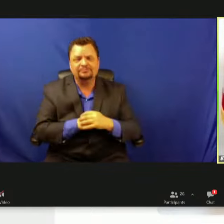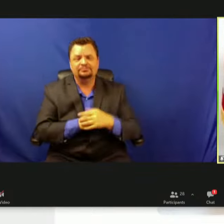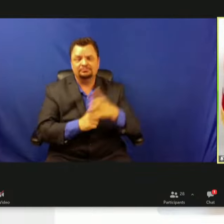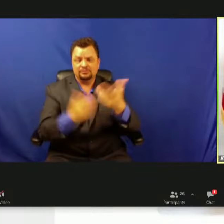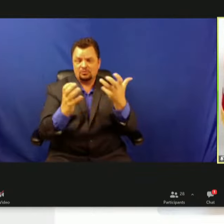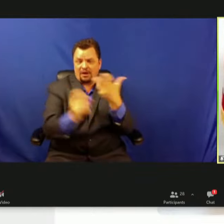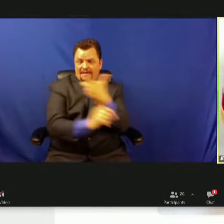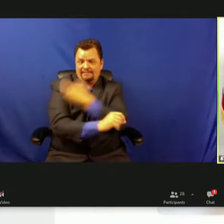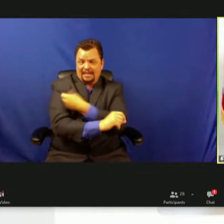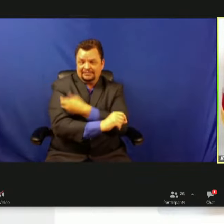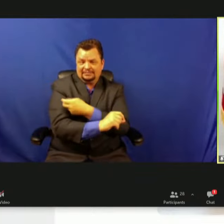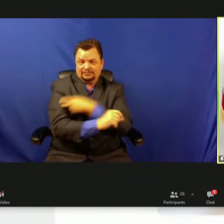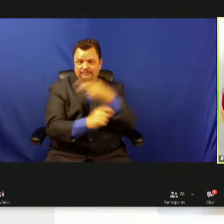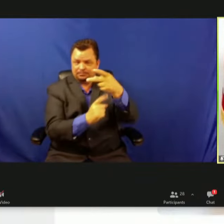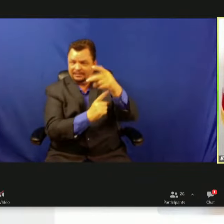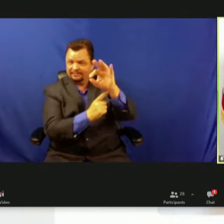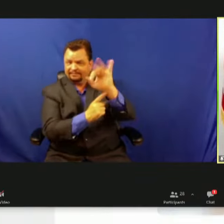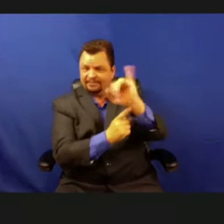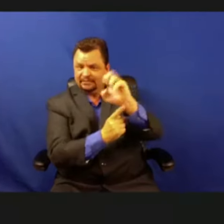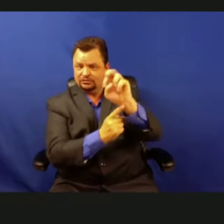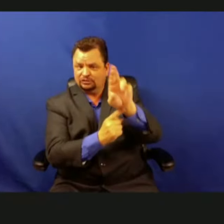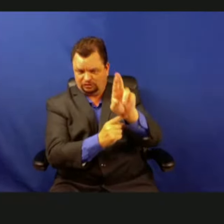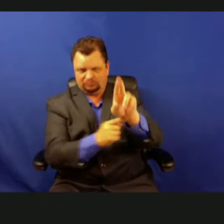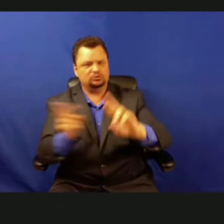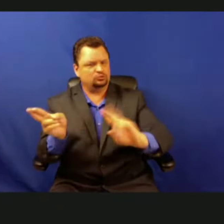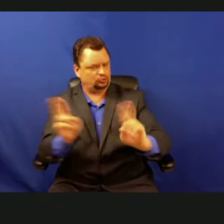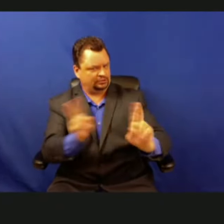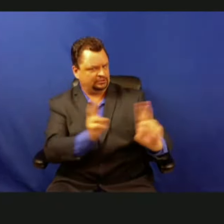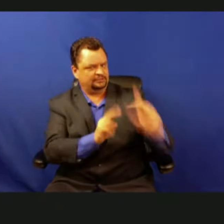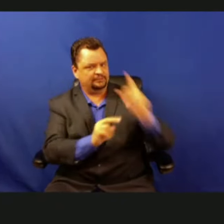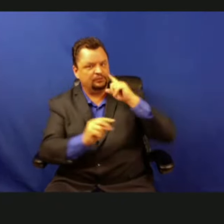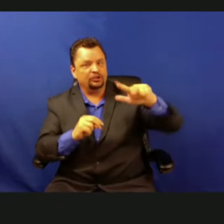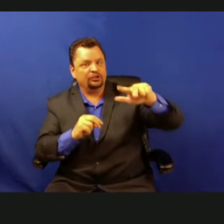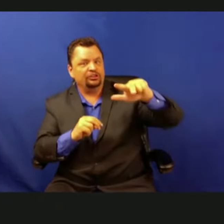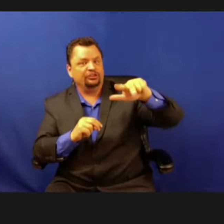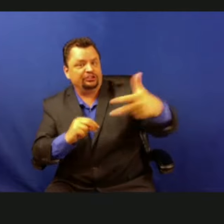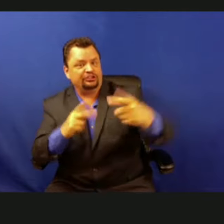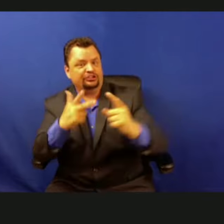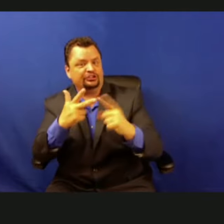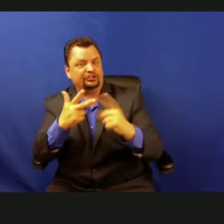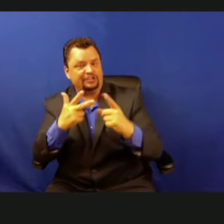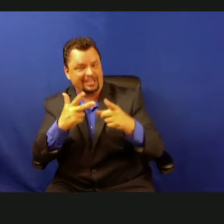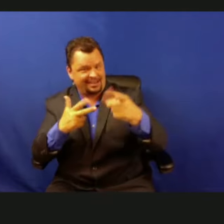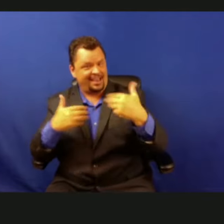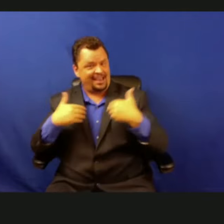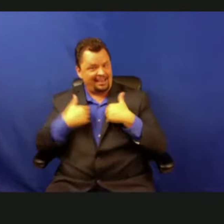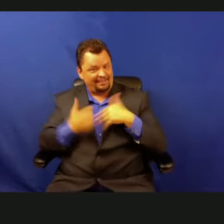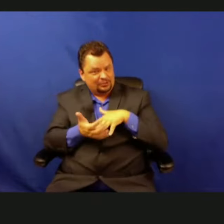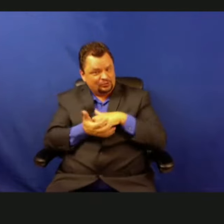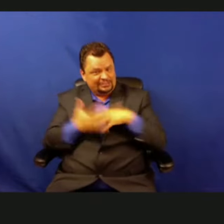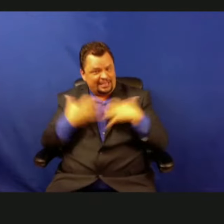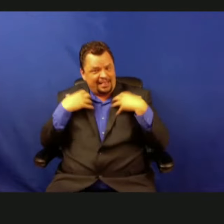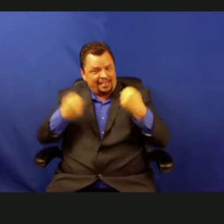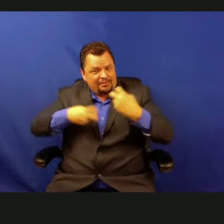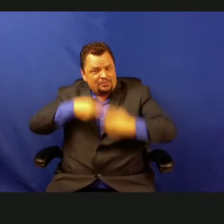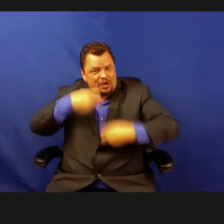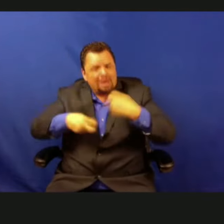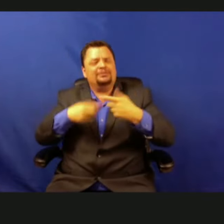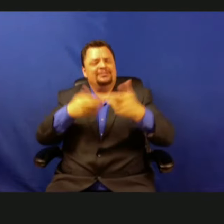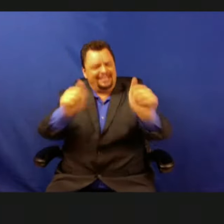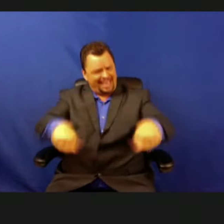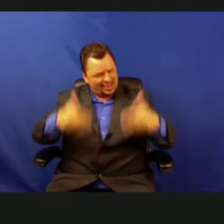dose, that is recommended. So we are getting ready for this. And as I said, we don't expect to hit these numbers. These are